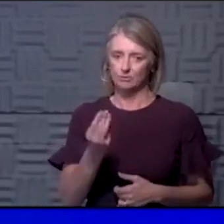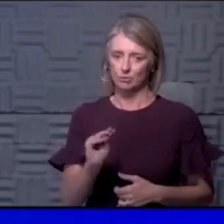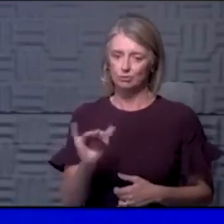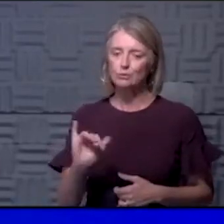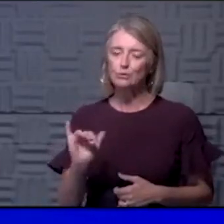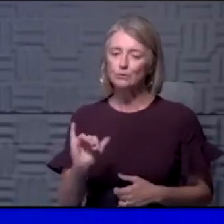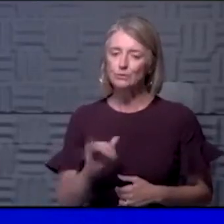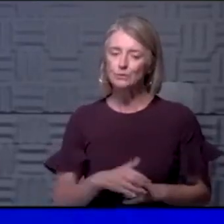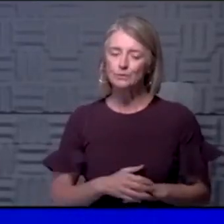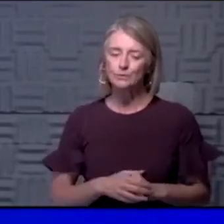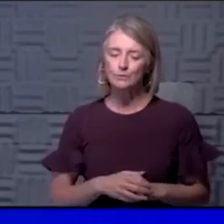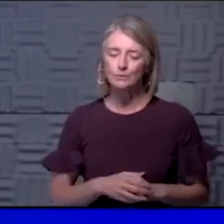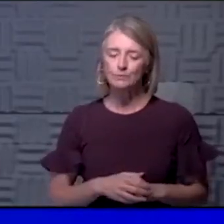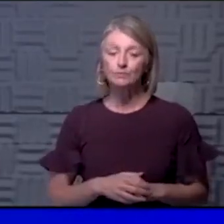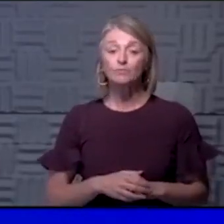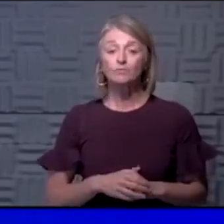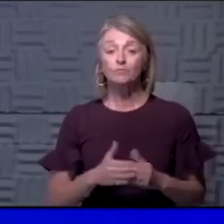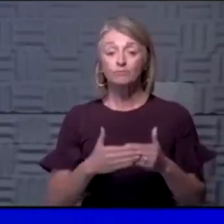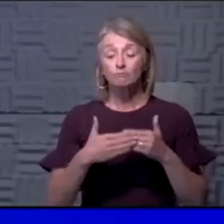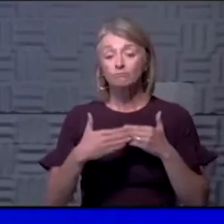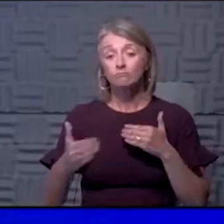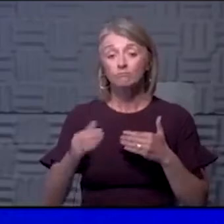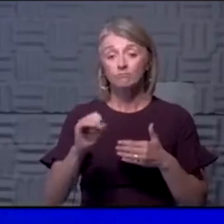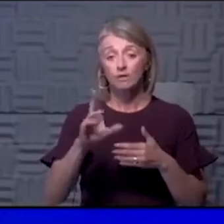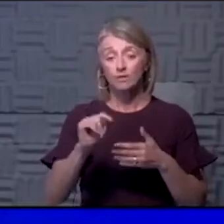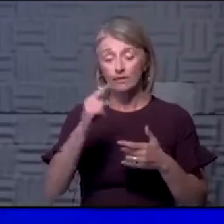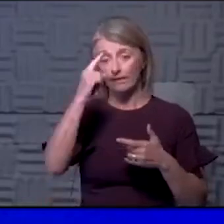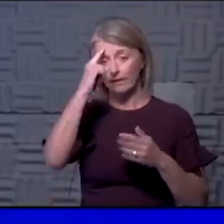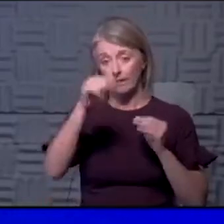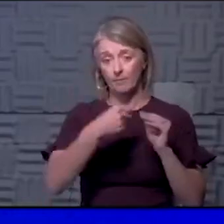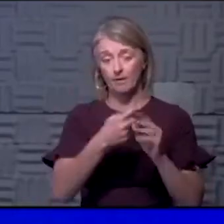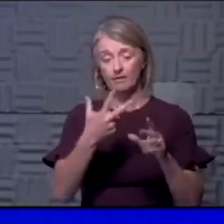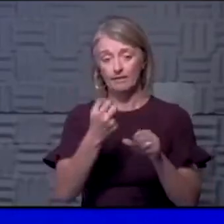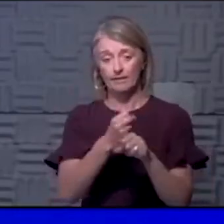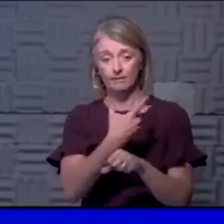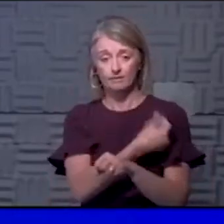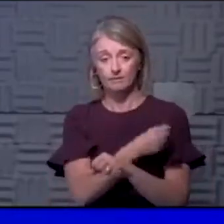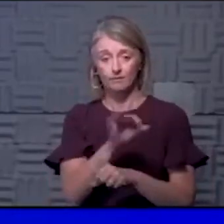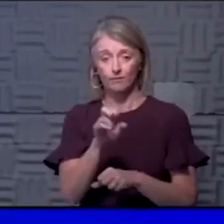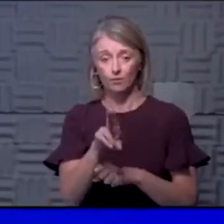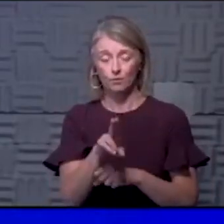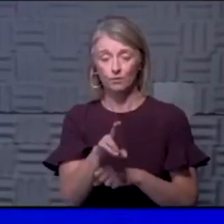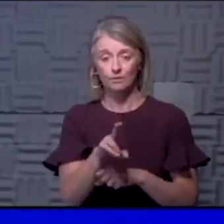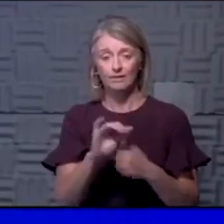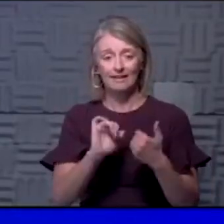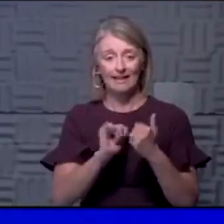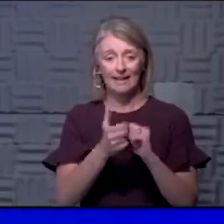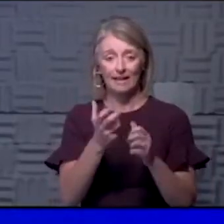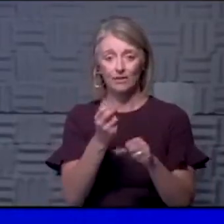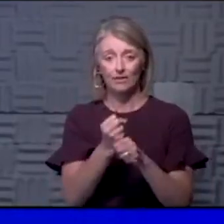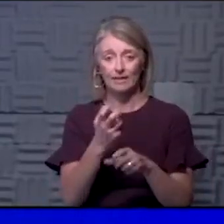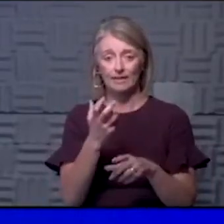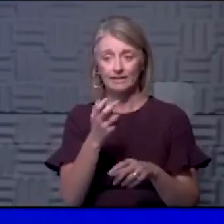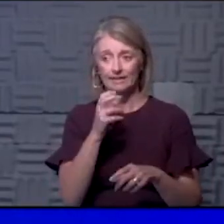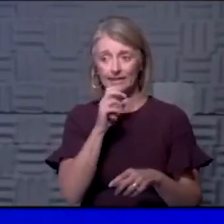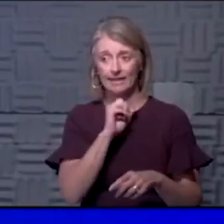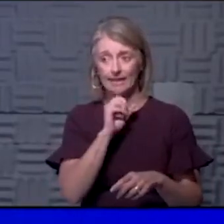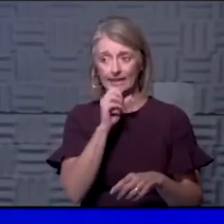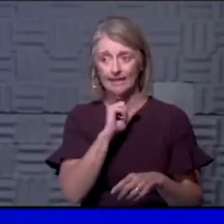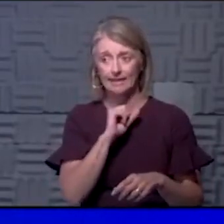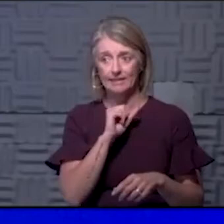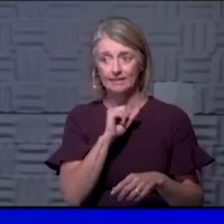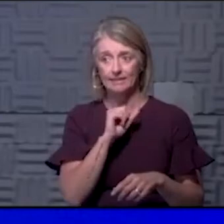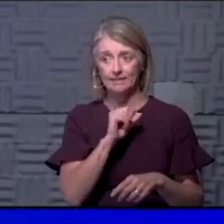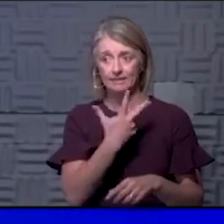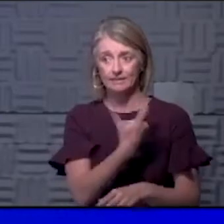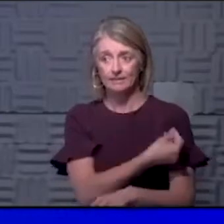Yes, absolutely. Yeah. And so as we move forward into October, think about getting it at that point. How do you get it in the age of, how do you